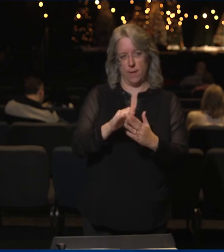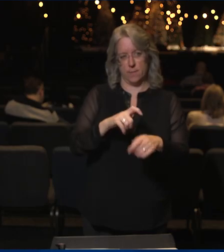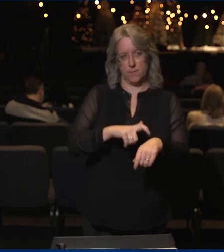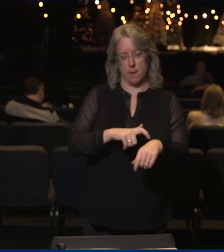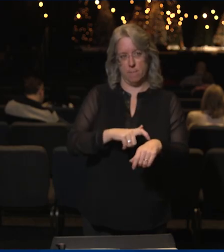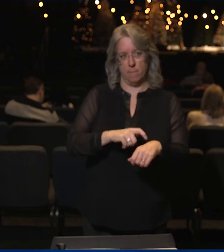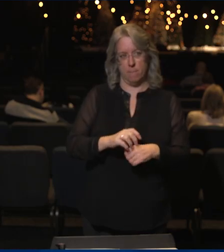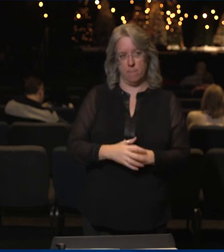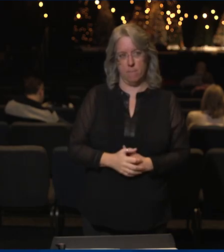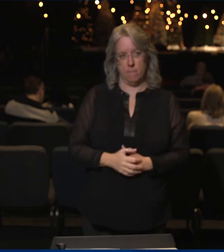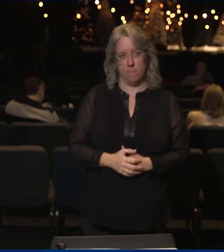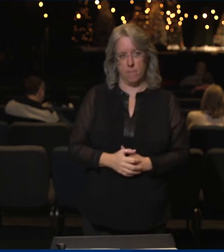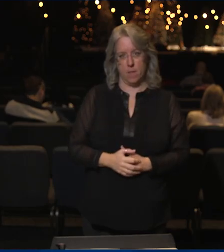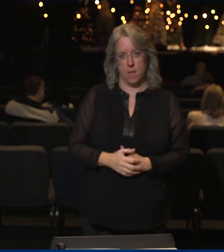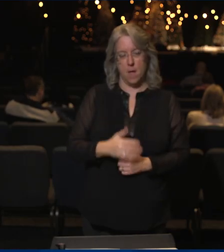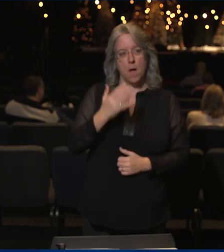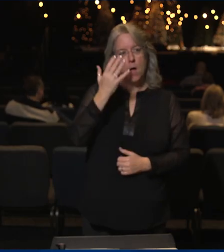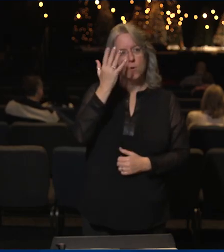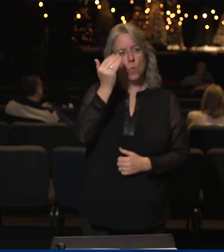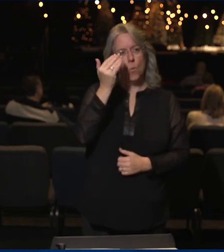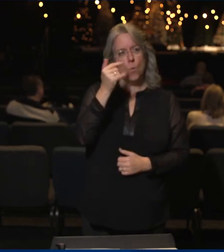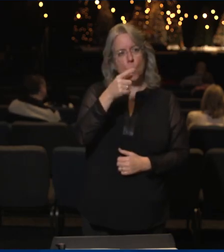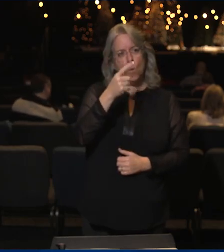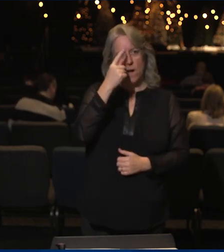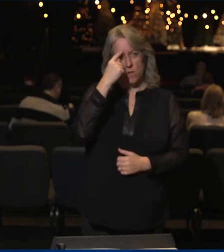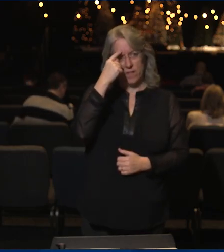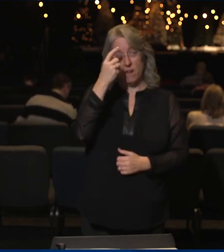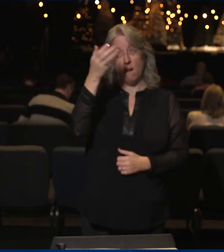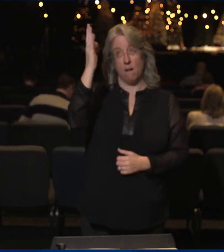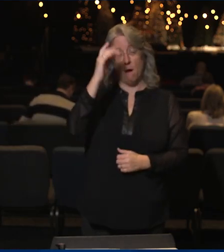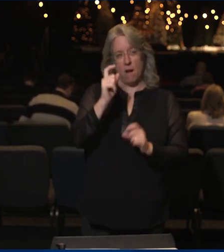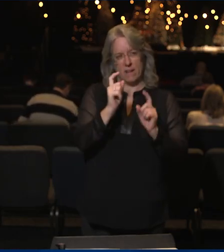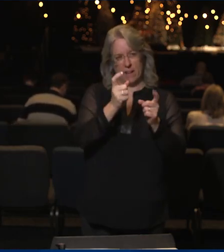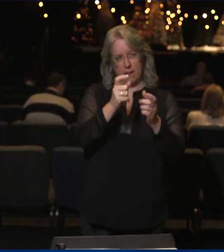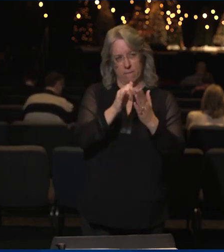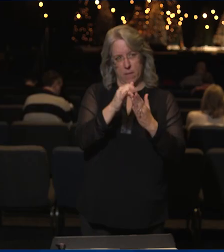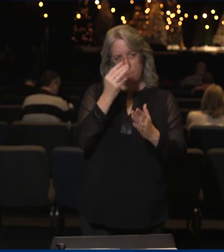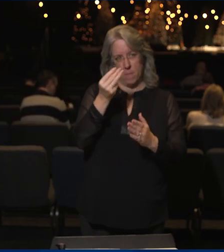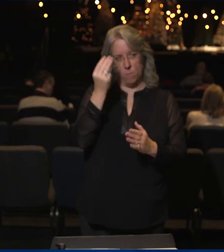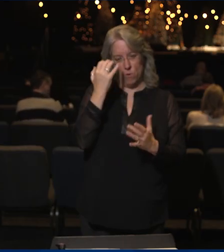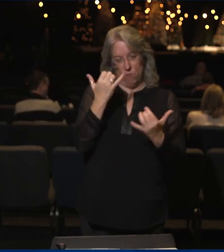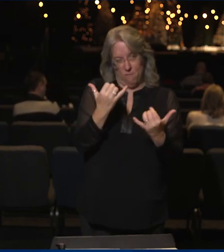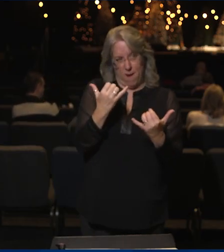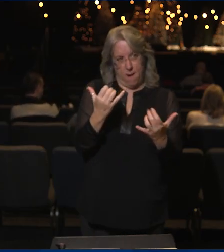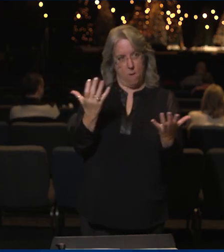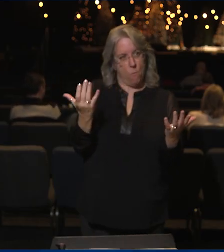And why is he impressing that memory on you right now?